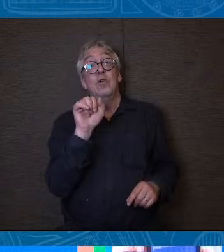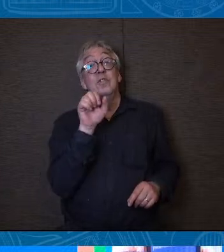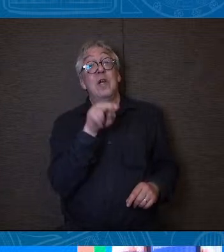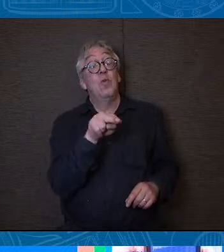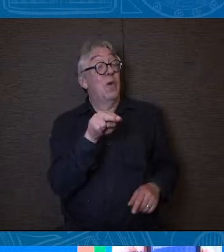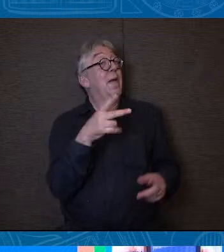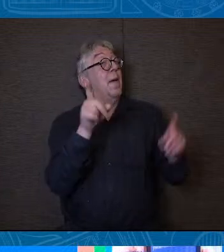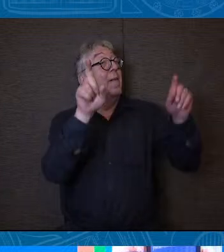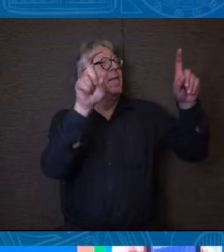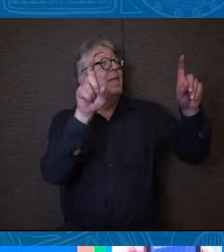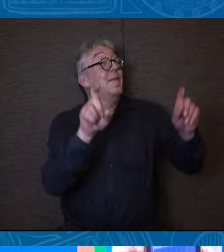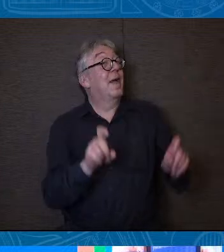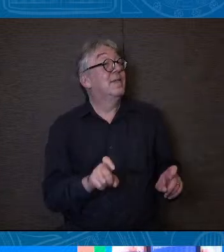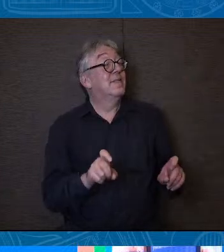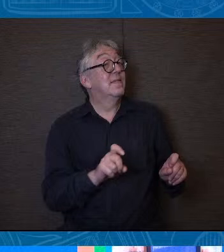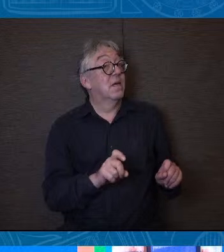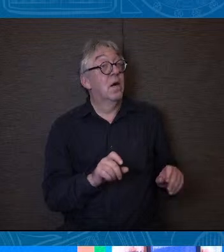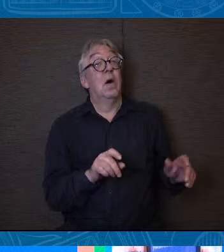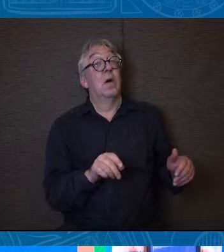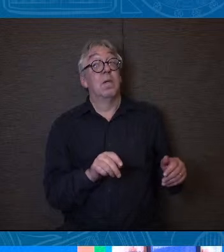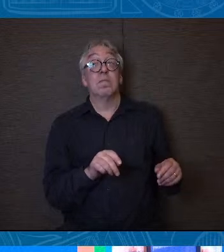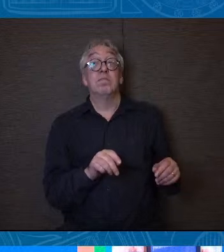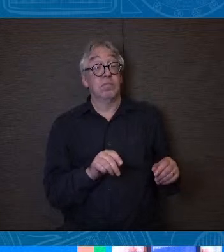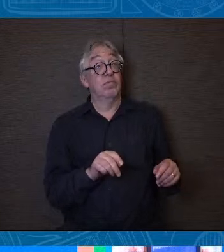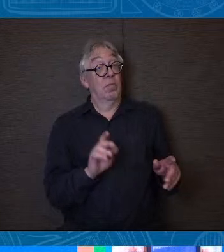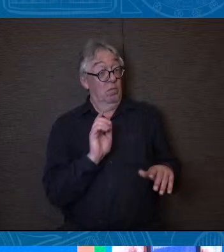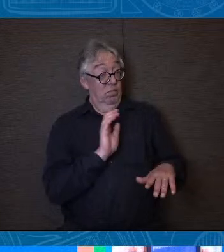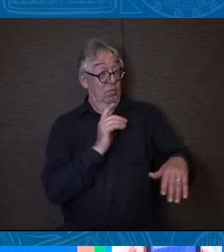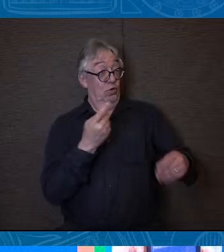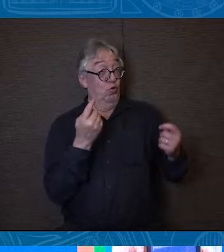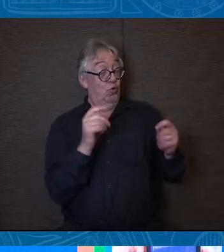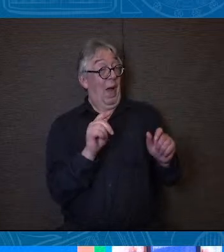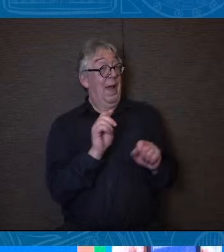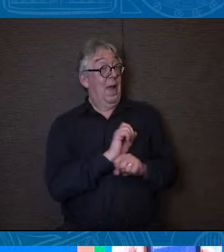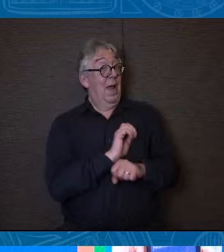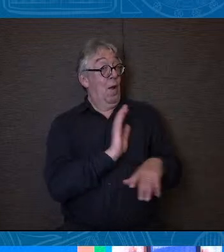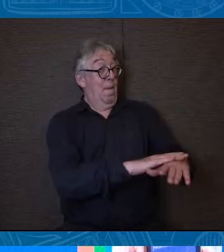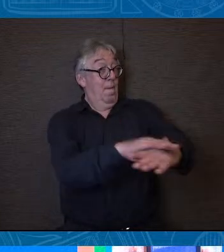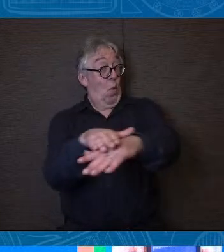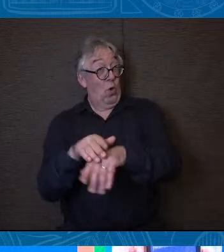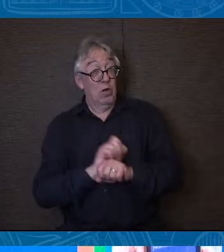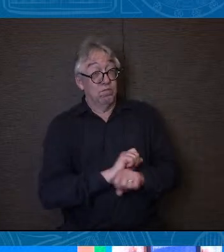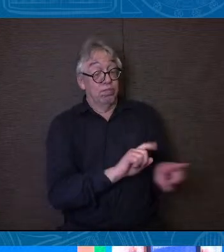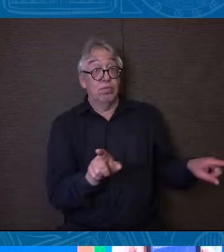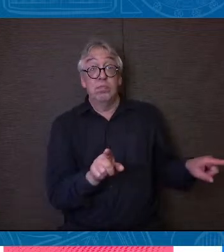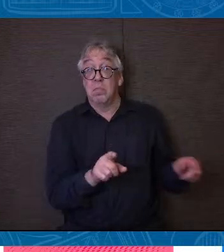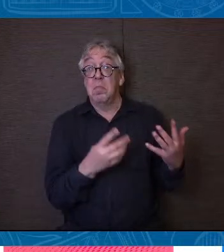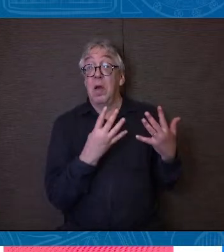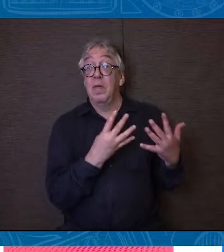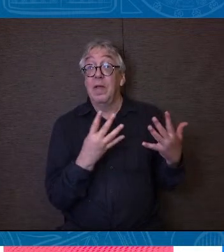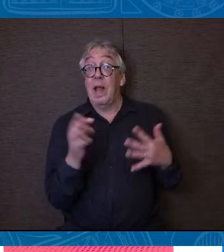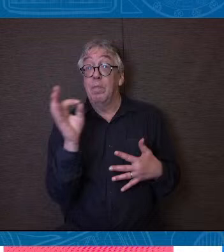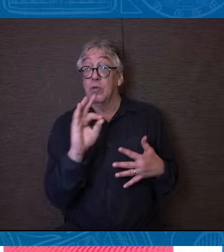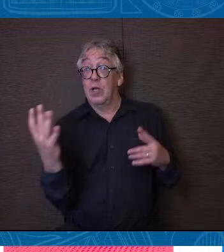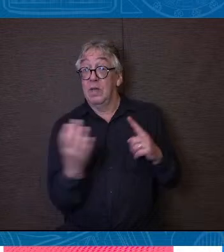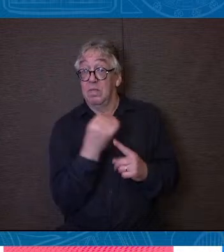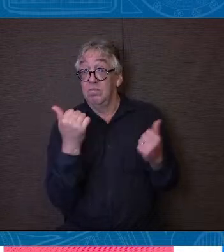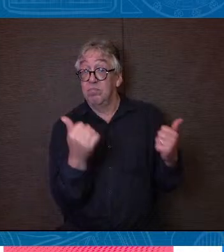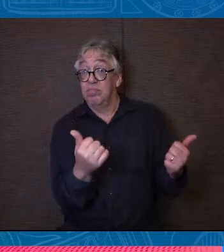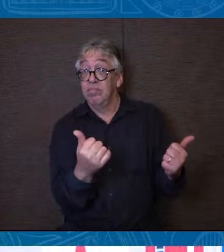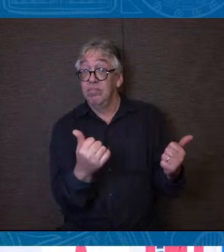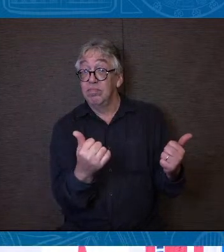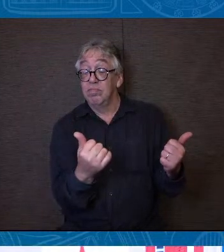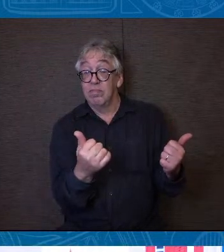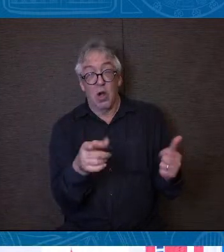trials were more than 99% successful. So just to give you a short idea how cell broadcast work, we'll go through this